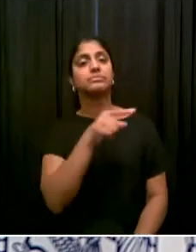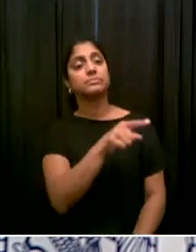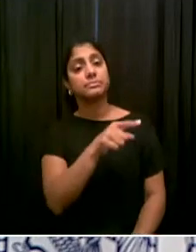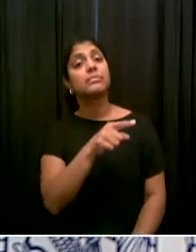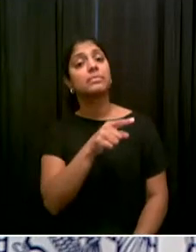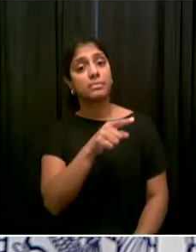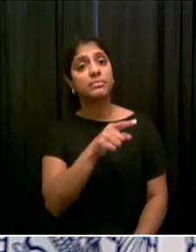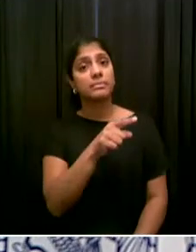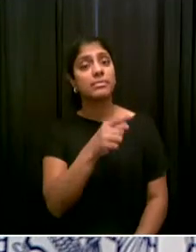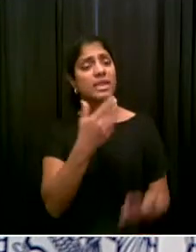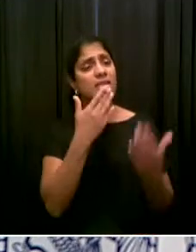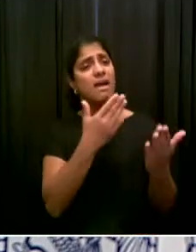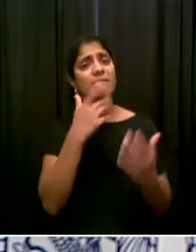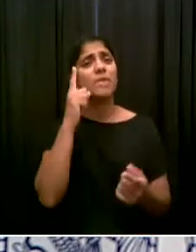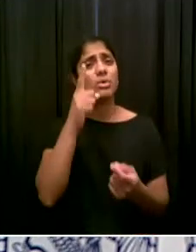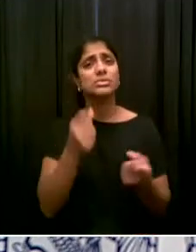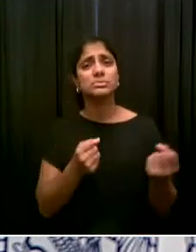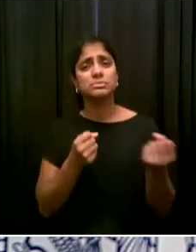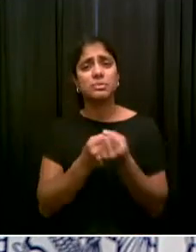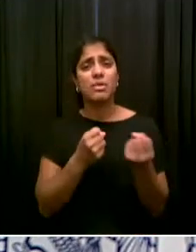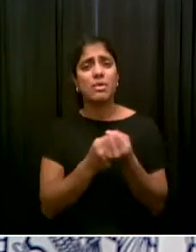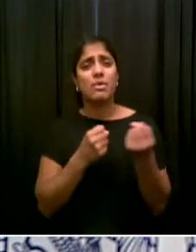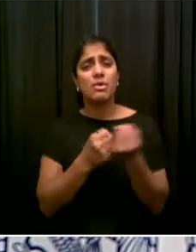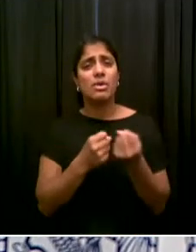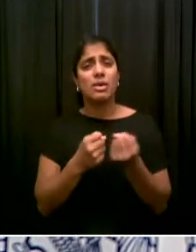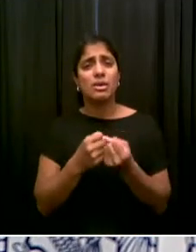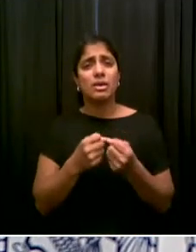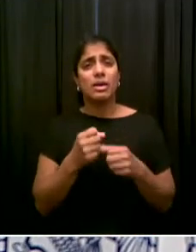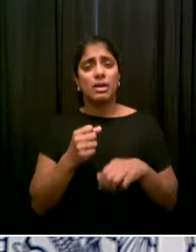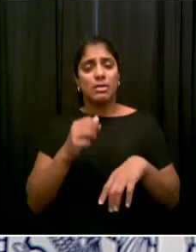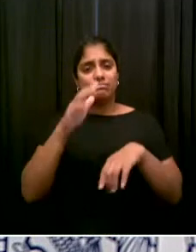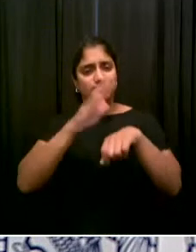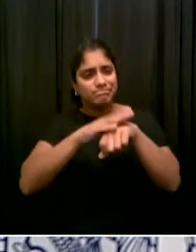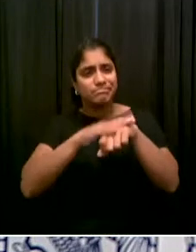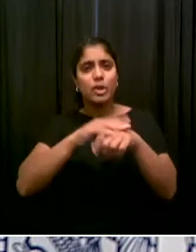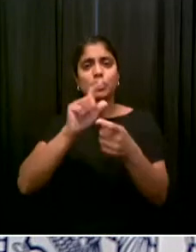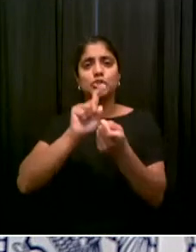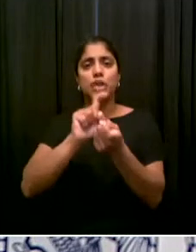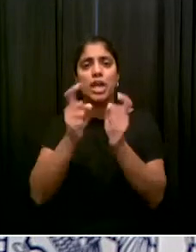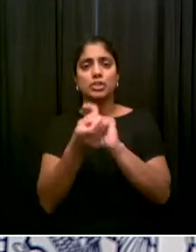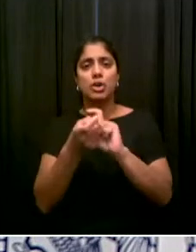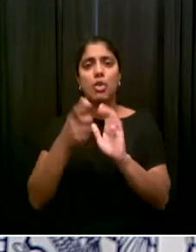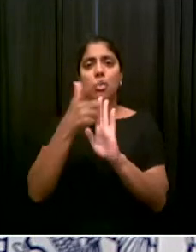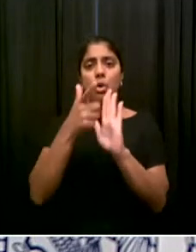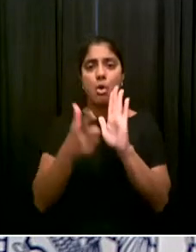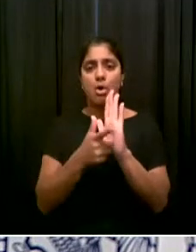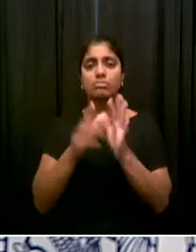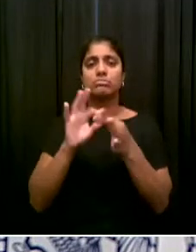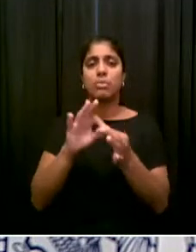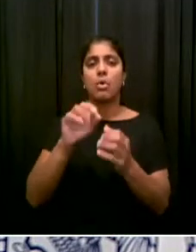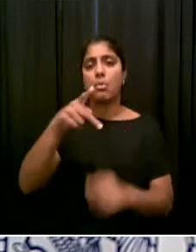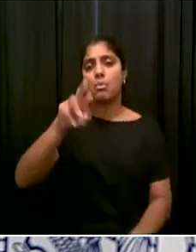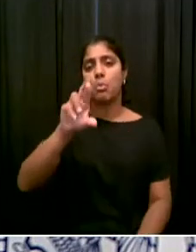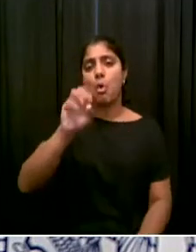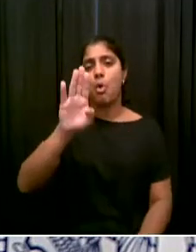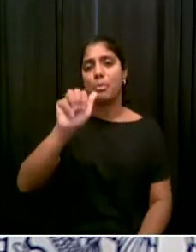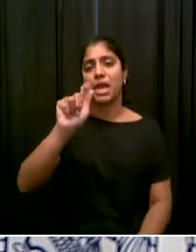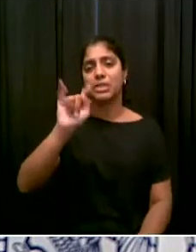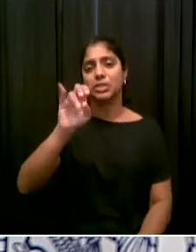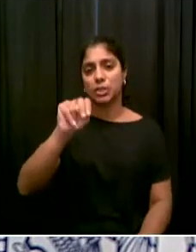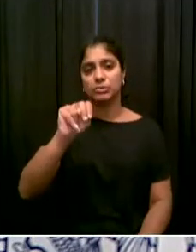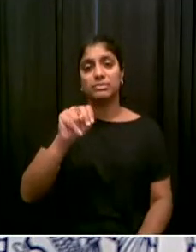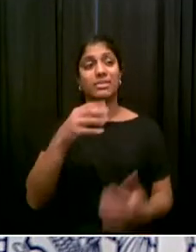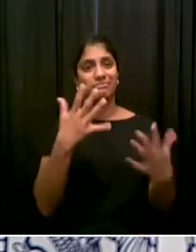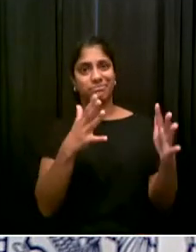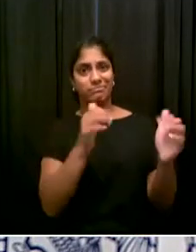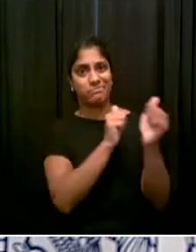The Assembly did that. That's going to have a powerful impact going forward when it's passed by the whole legislature, a powerful impact on public safety in the